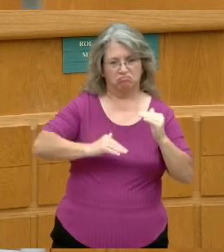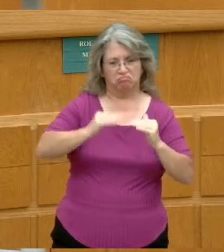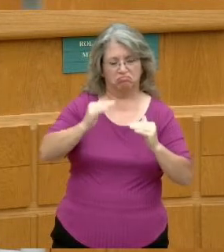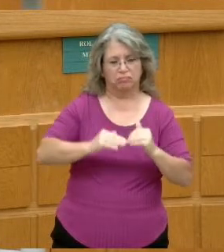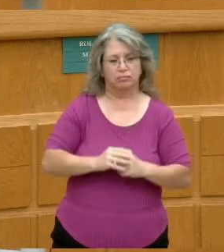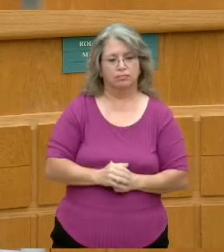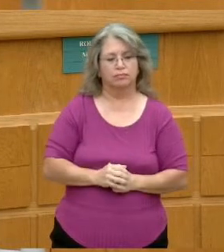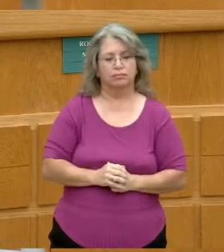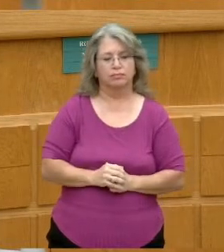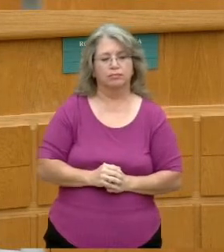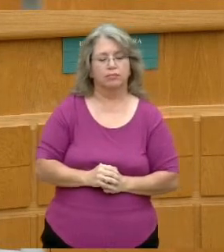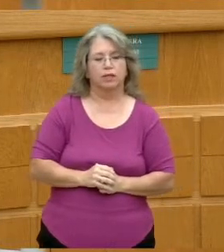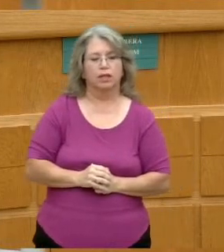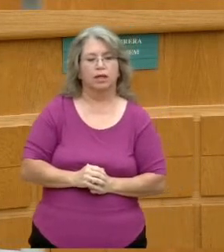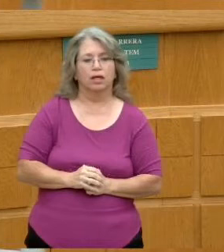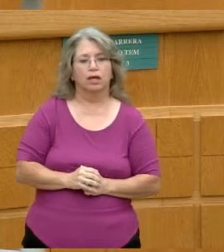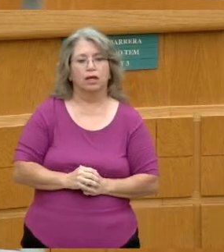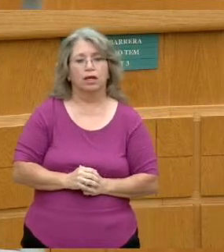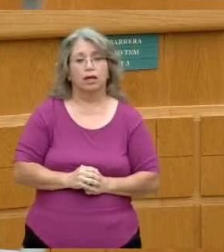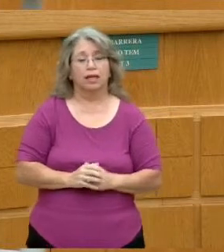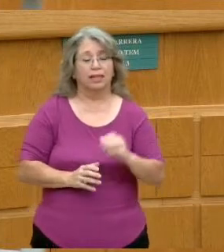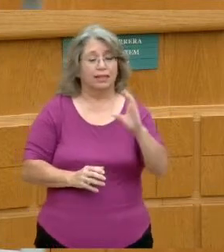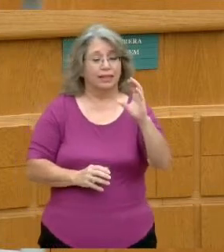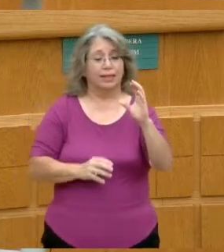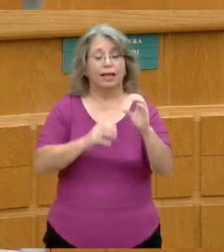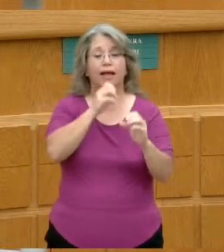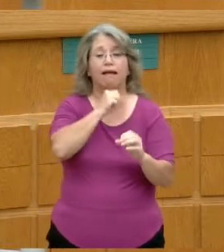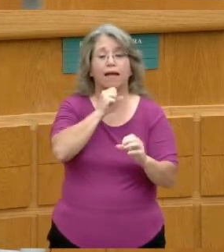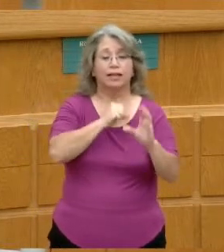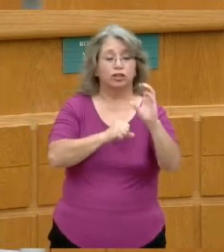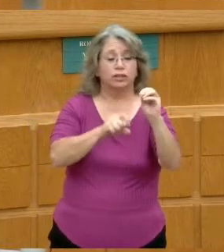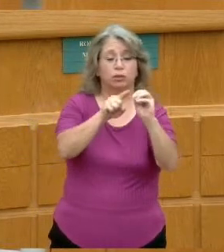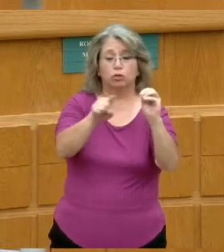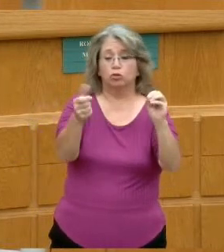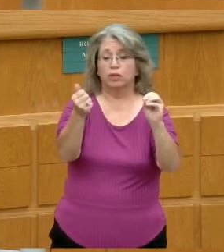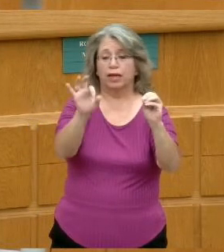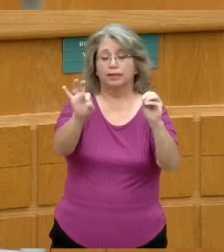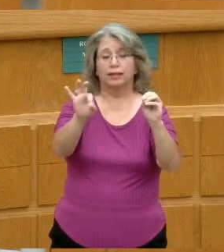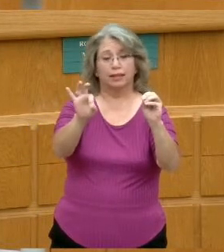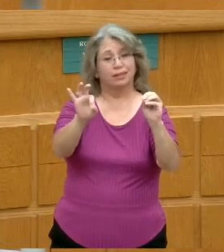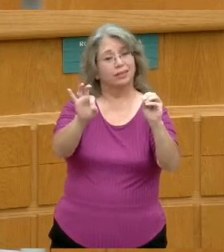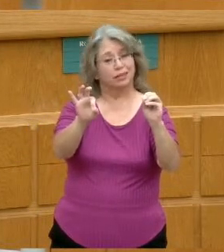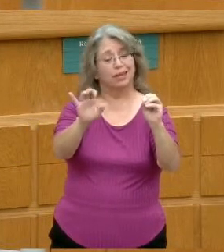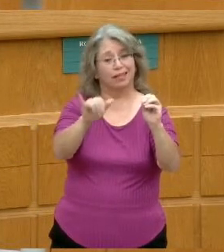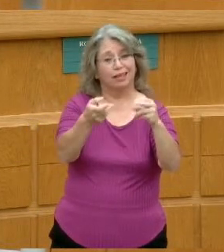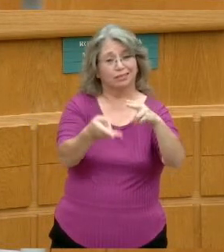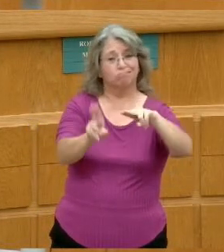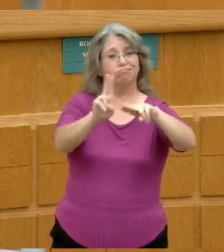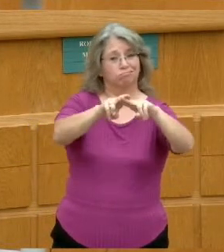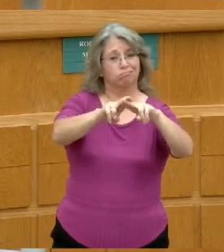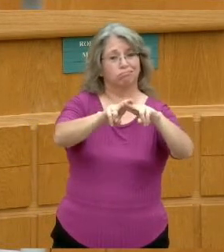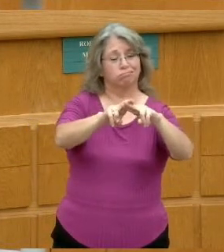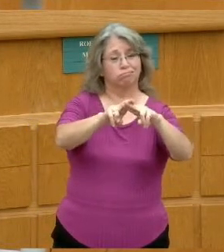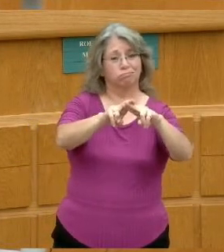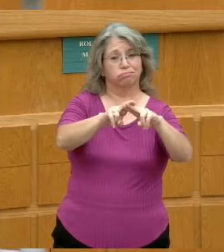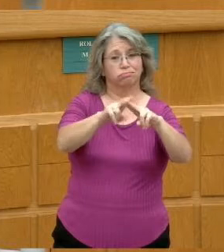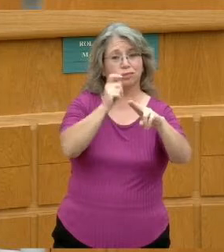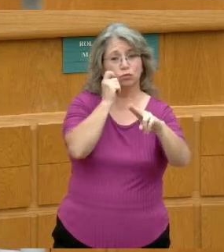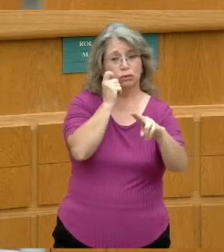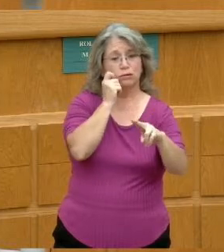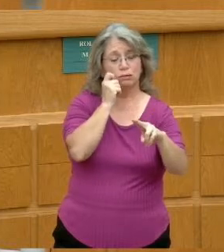even distribution. The number of cases, though, from 0 to 19 has increased kind of significantly in the last couple of days,